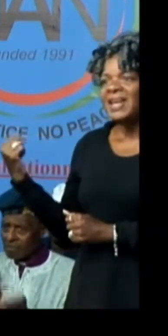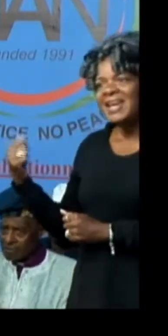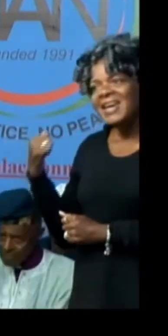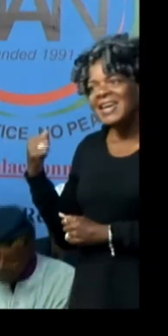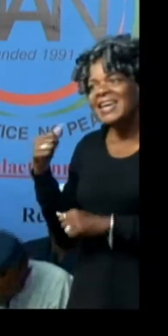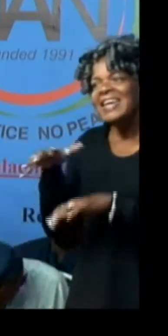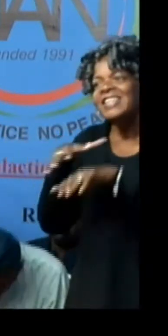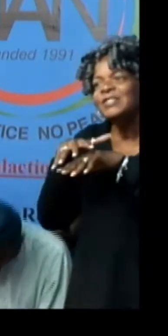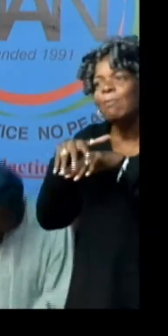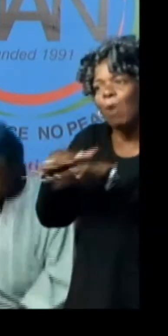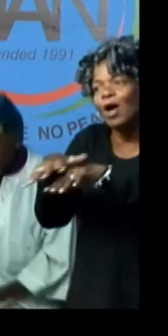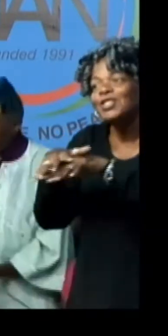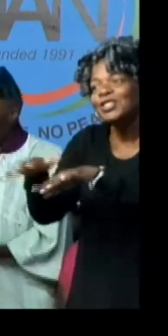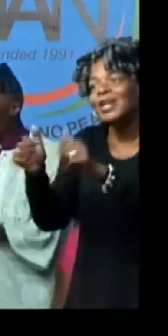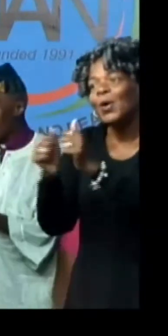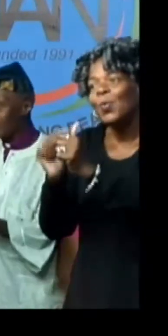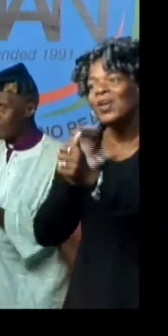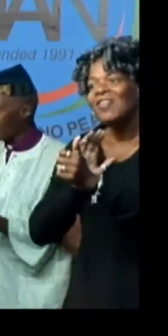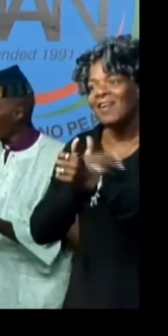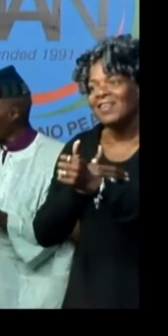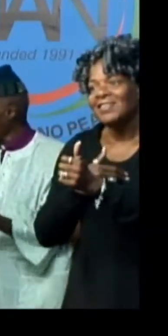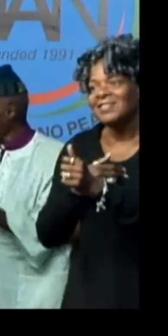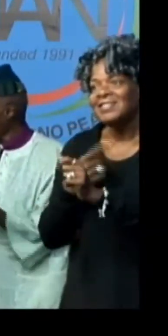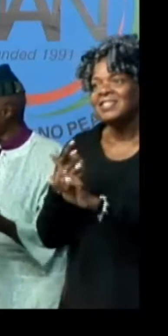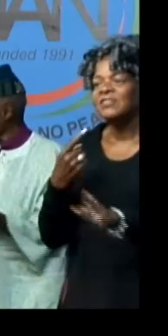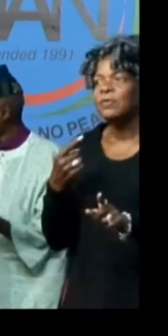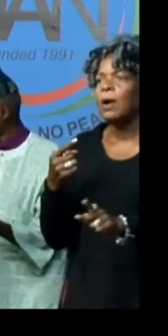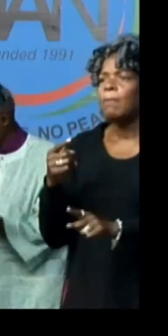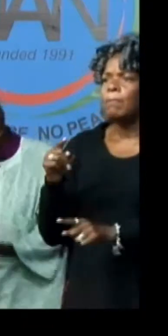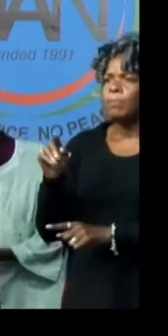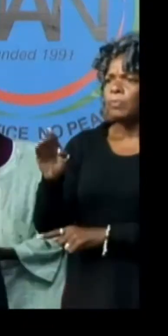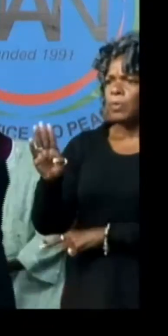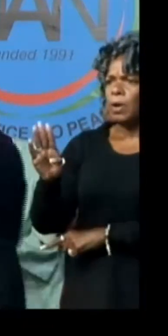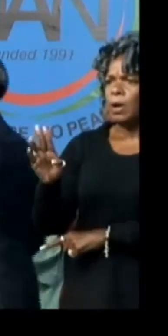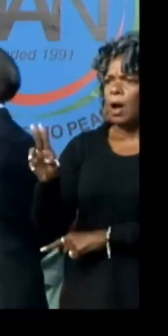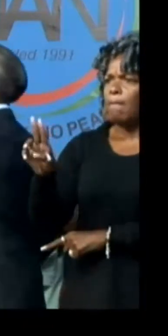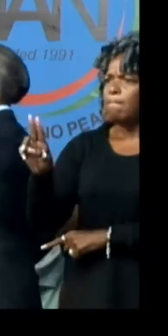supporting the march. Let's hear a few words from His Holiness.